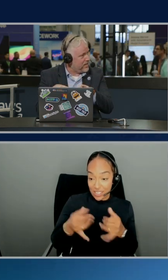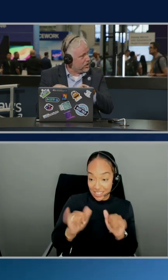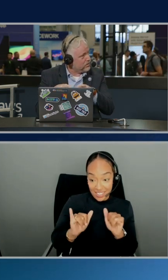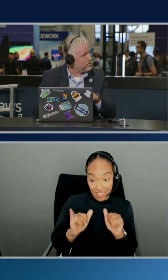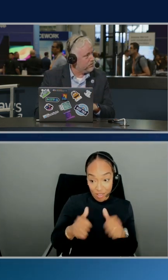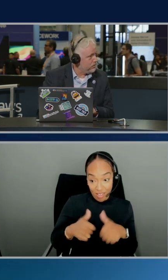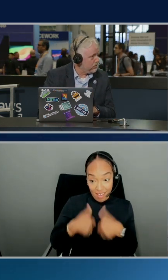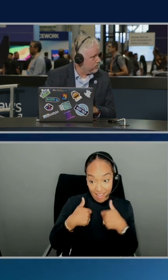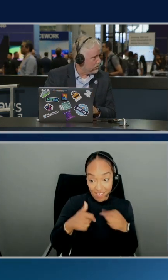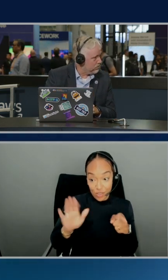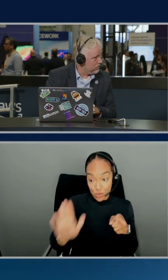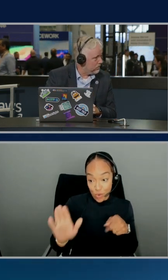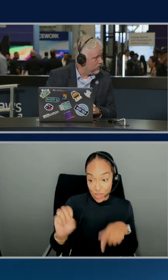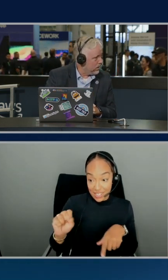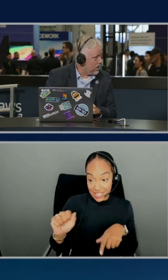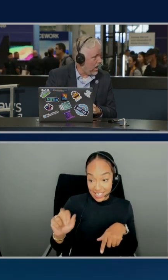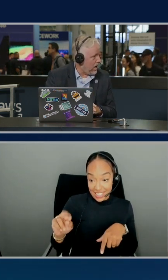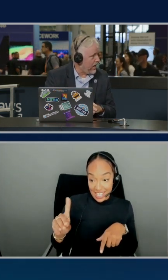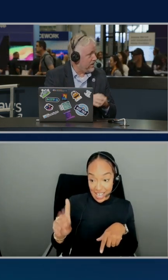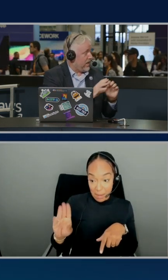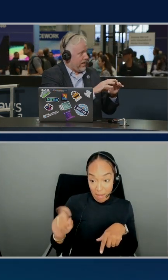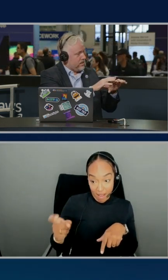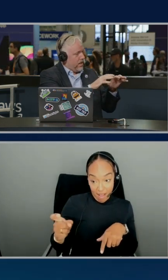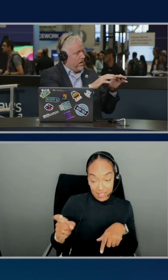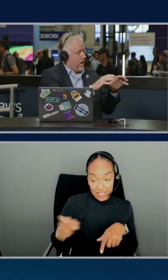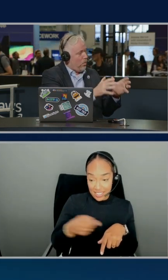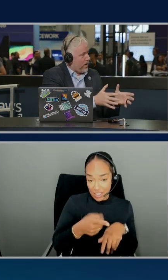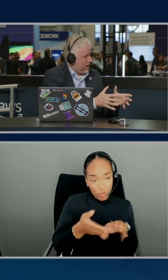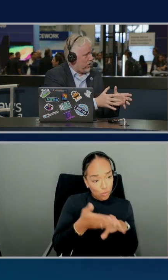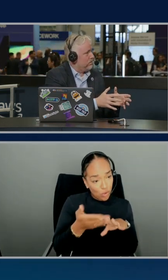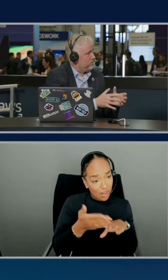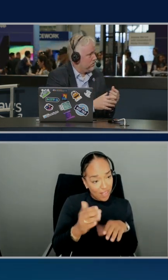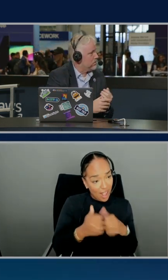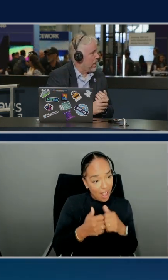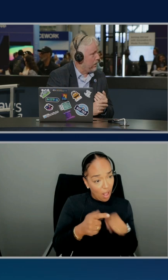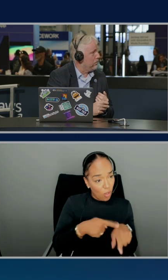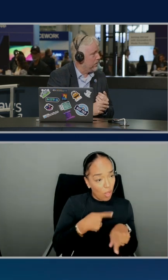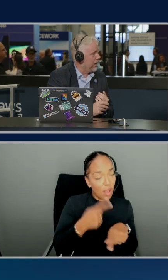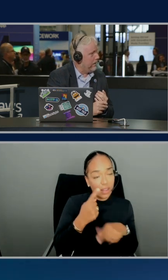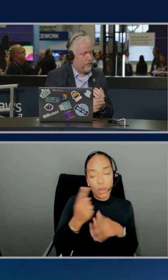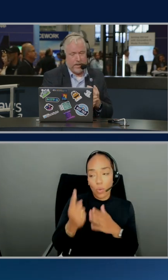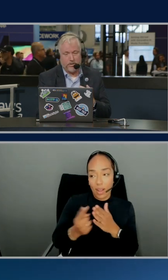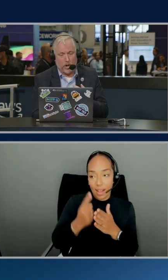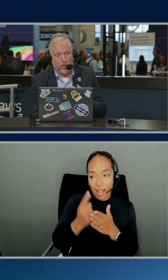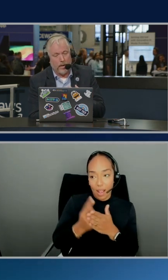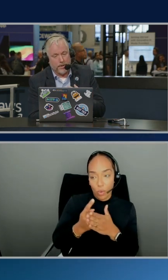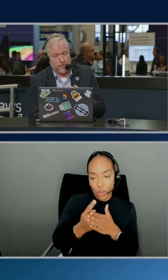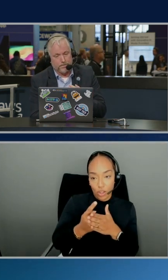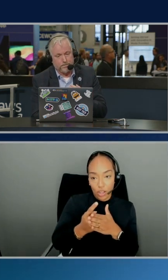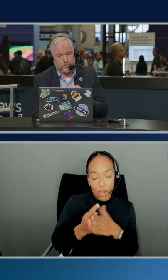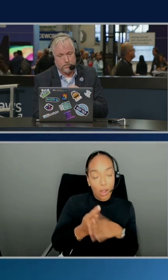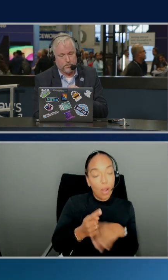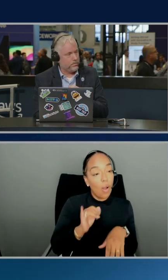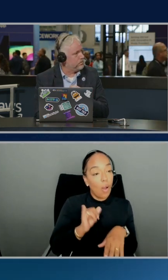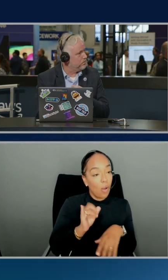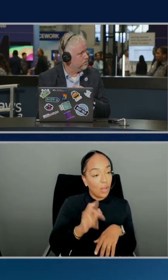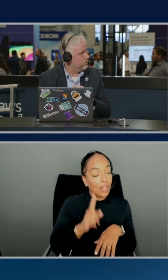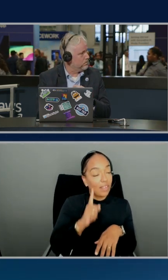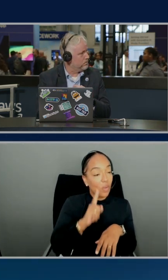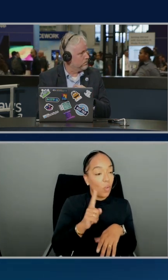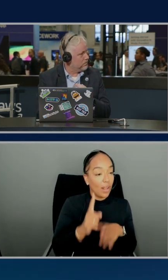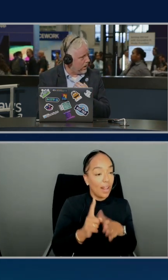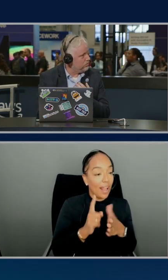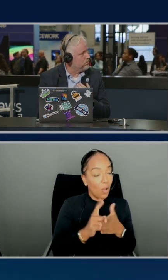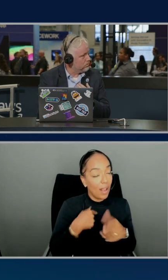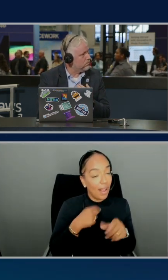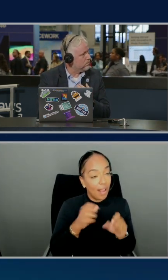for this agent. And you said that sandbox runs for how long? It has a 1 hour time. Yeah. Cool. So for an hour, I can just go in